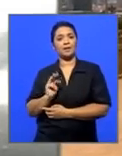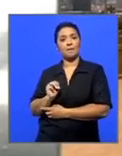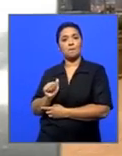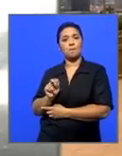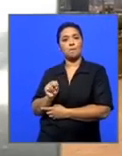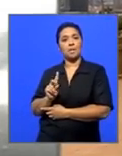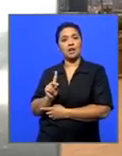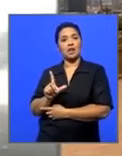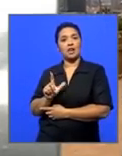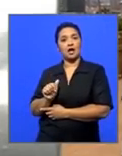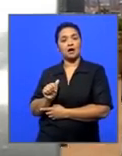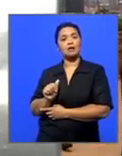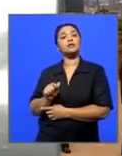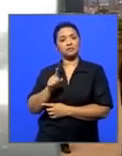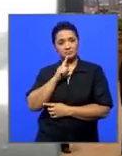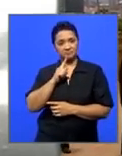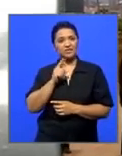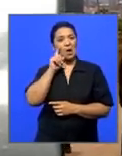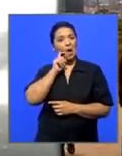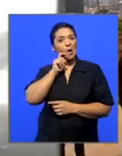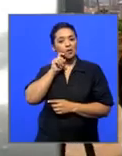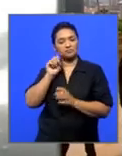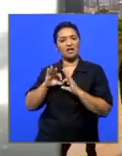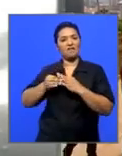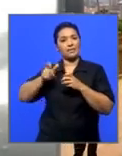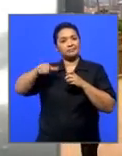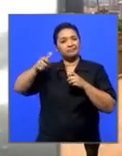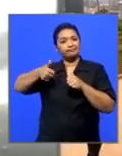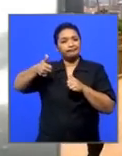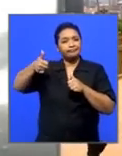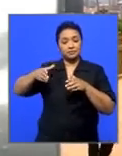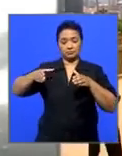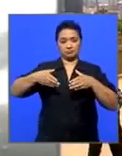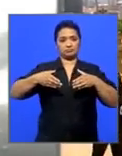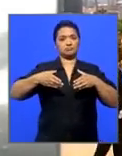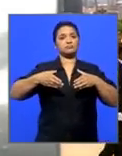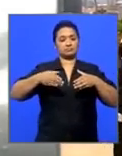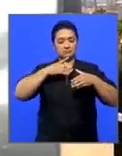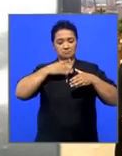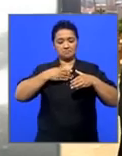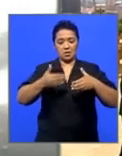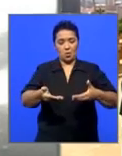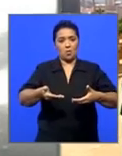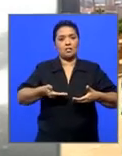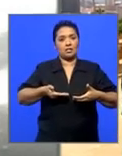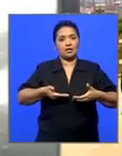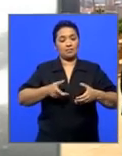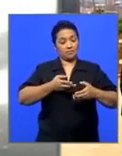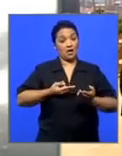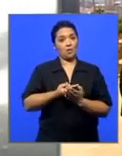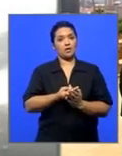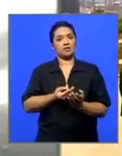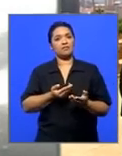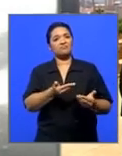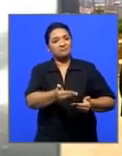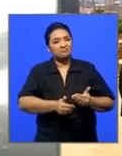Mandela standing on the steps, as well as a lot of elders that were there to welcome and prepare the body for this particular